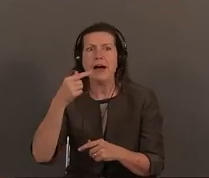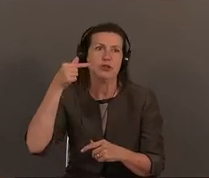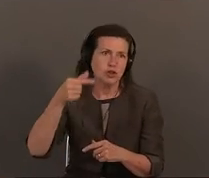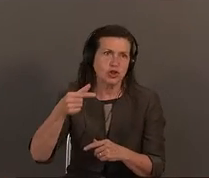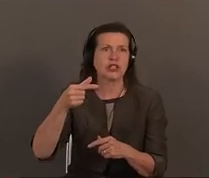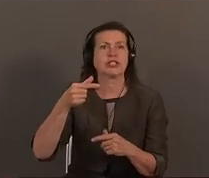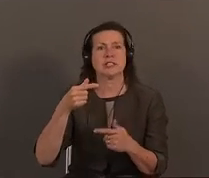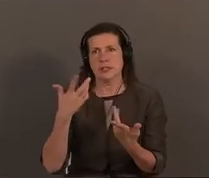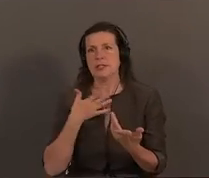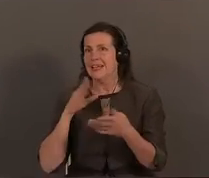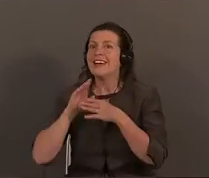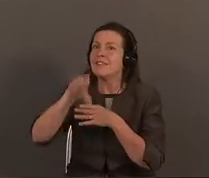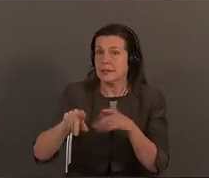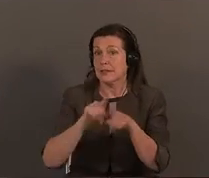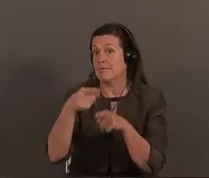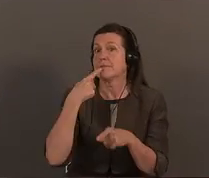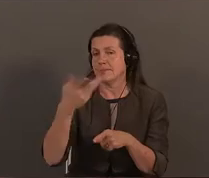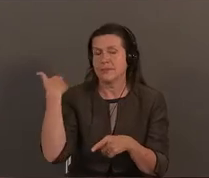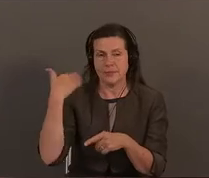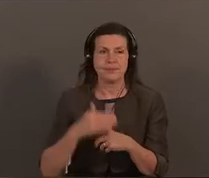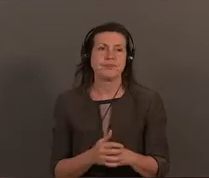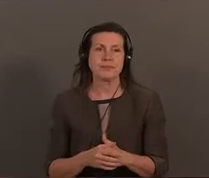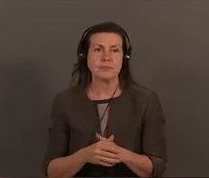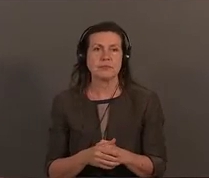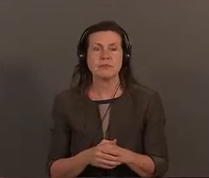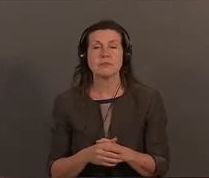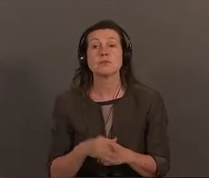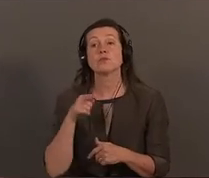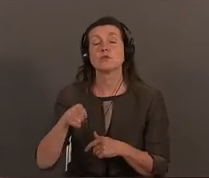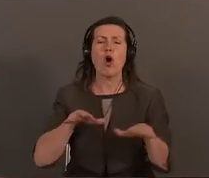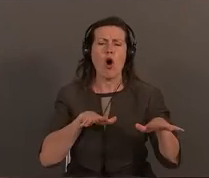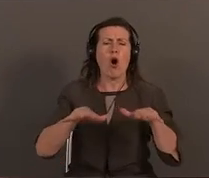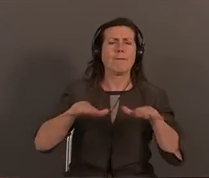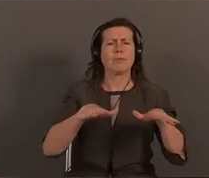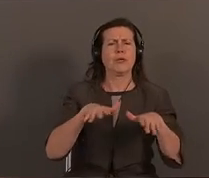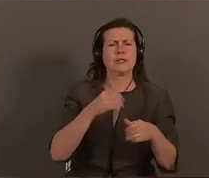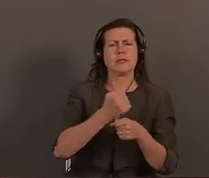the operators you deal with on a daily basis